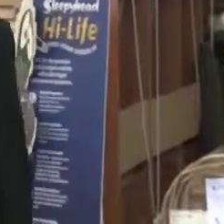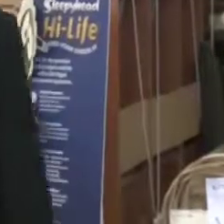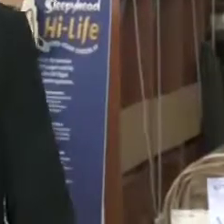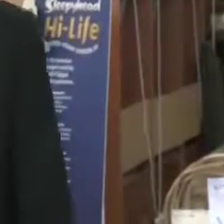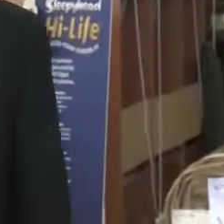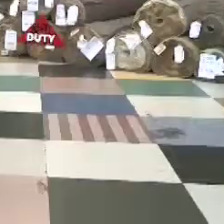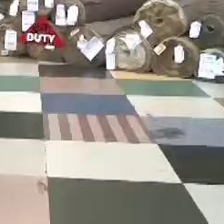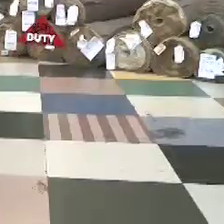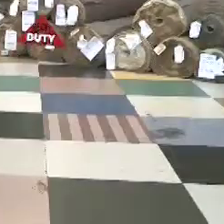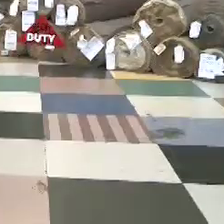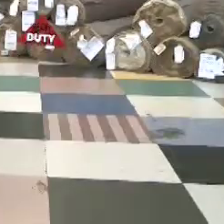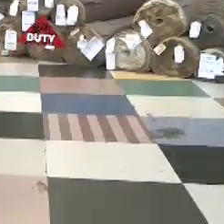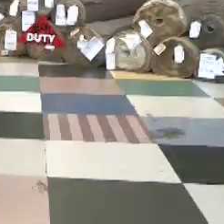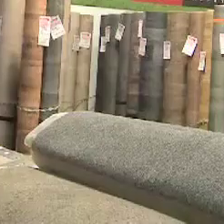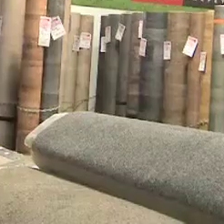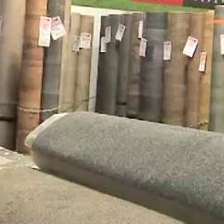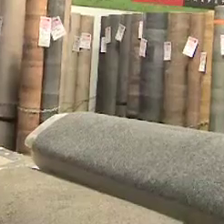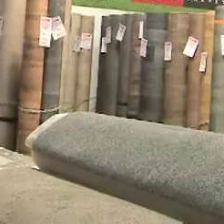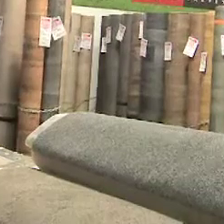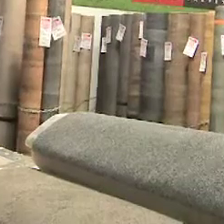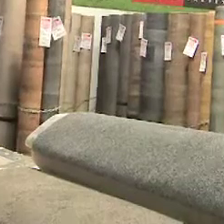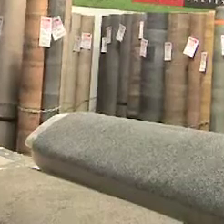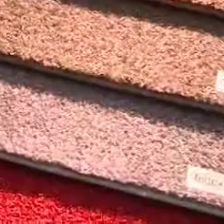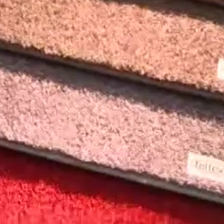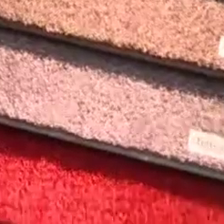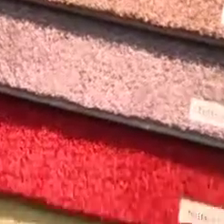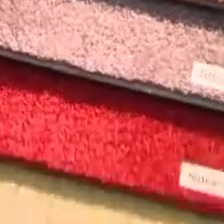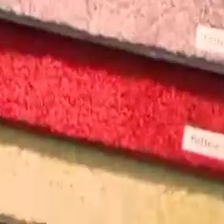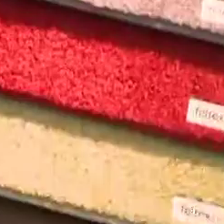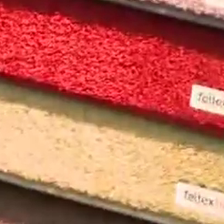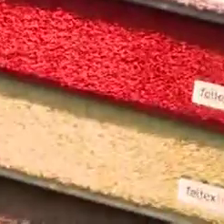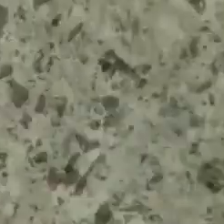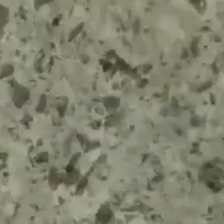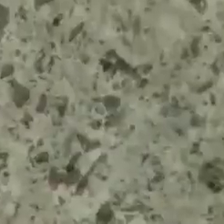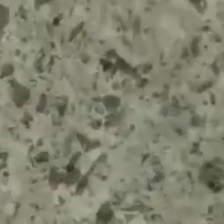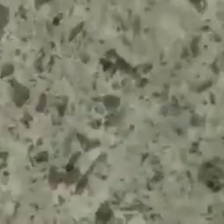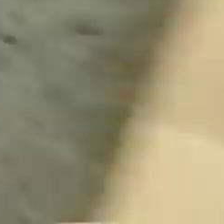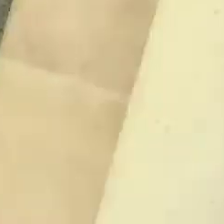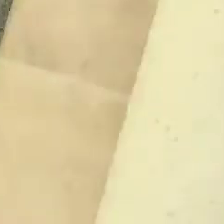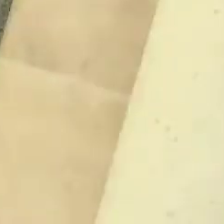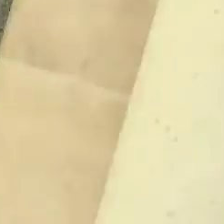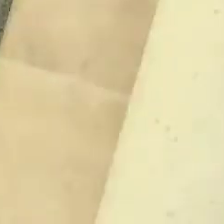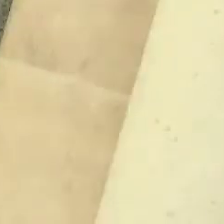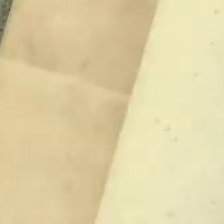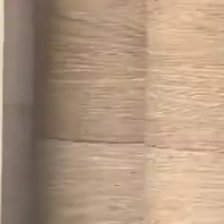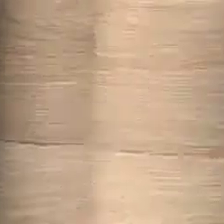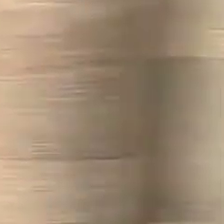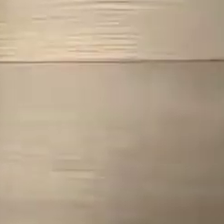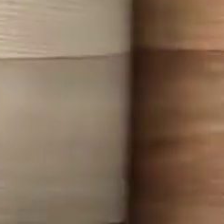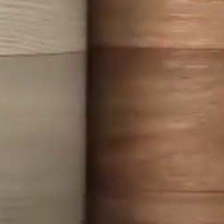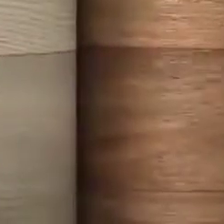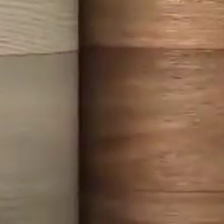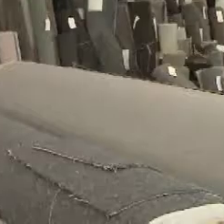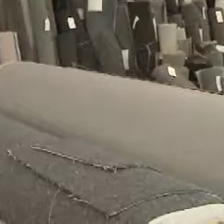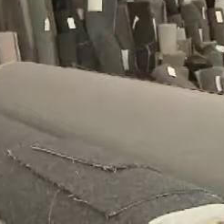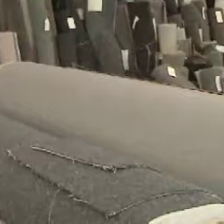I'm Steve and welcome to Carpet Kingdom. At Carpet Kingdom we stock a massive range of carpets and we're also the largest vinyl stockist in the South